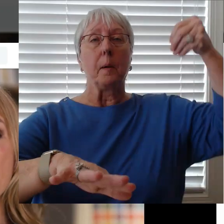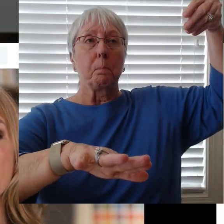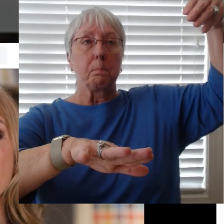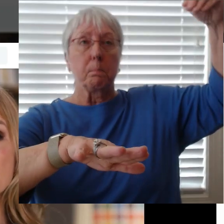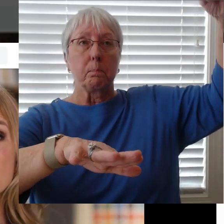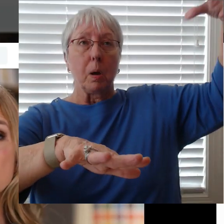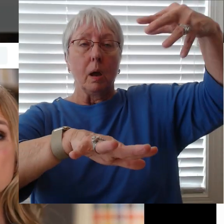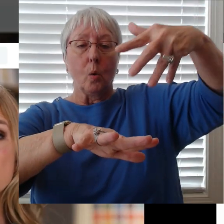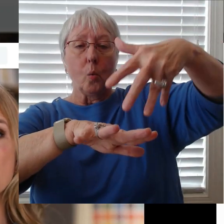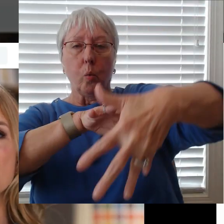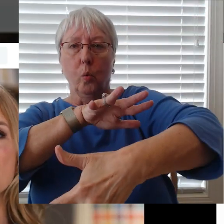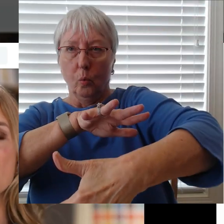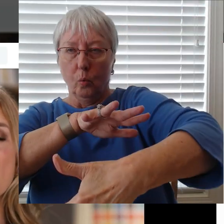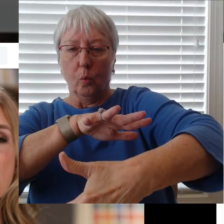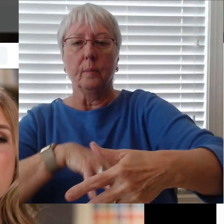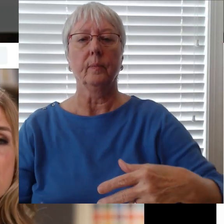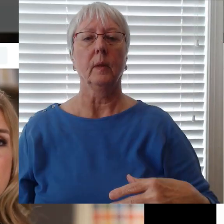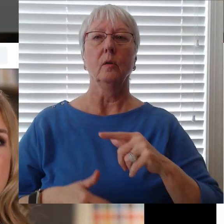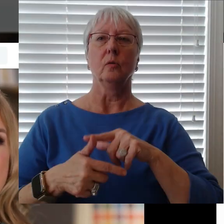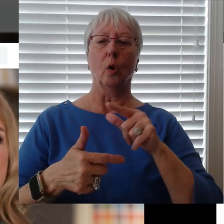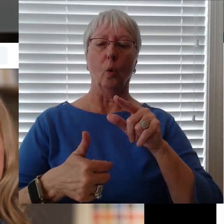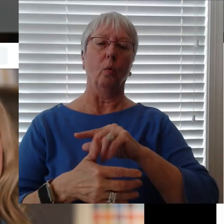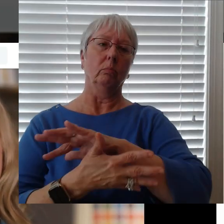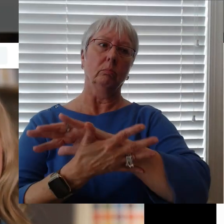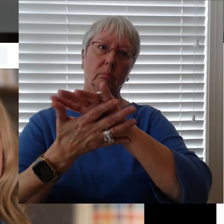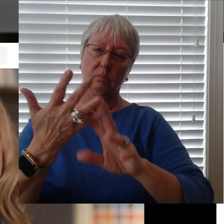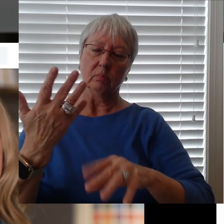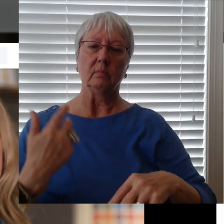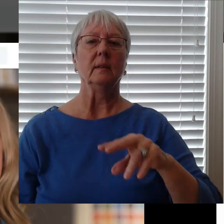of value, vibrancy, neutrality,